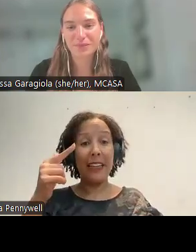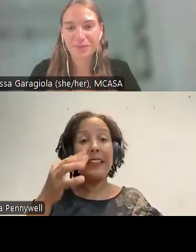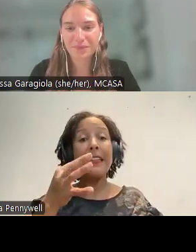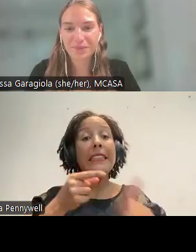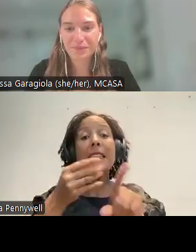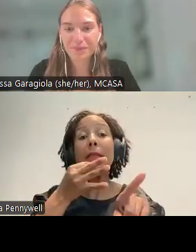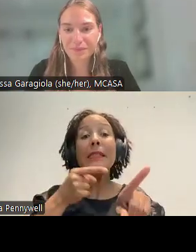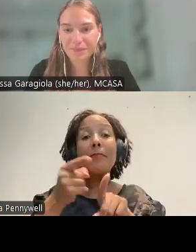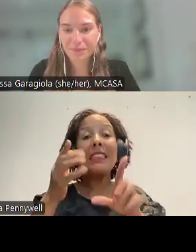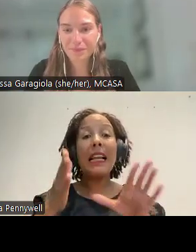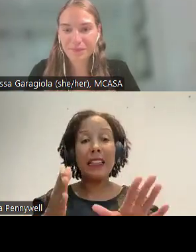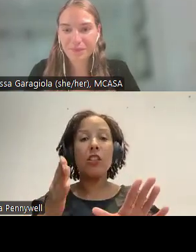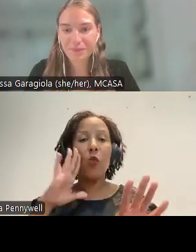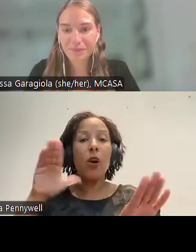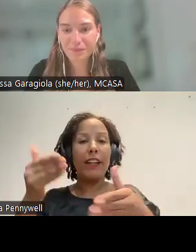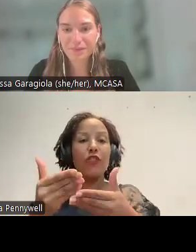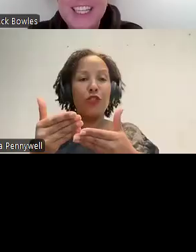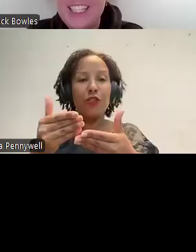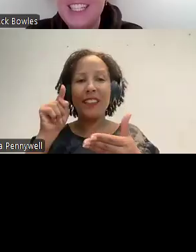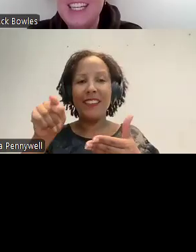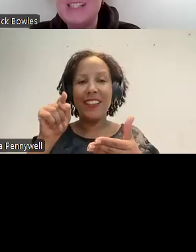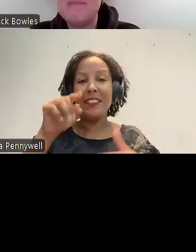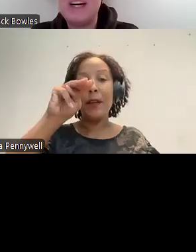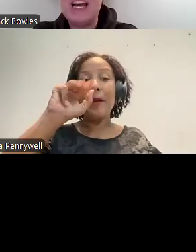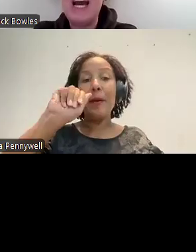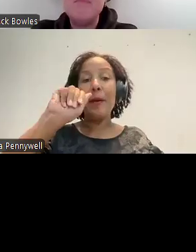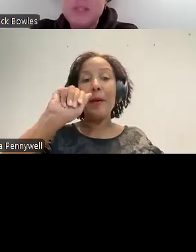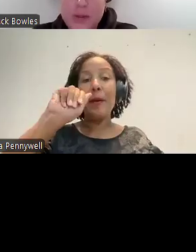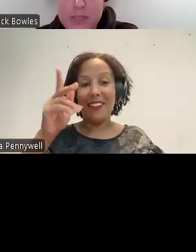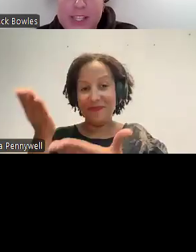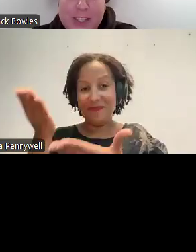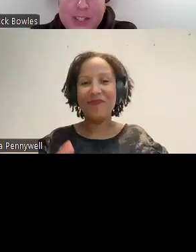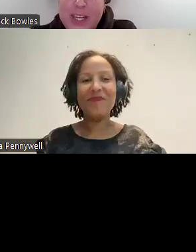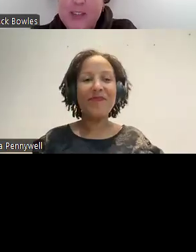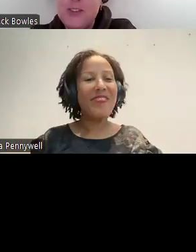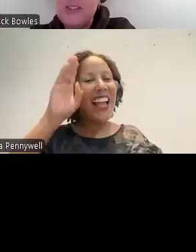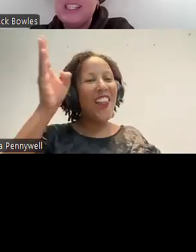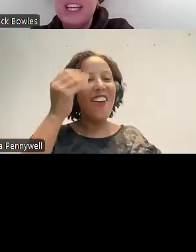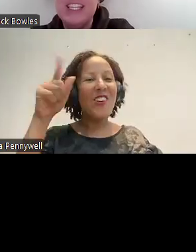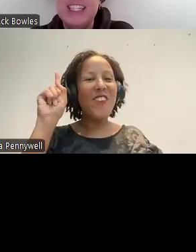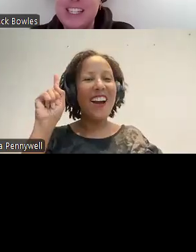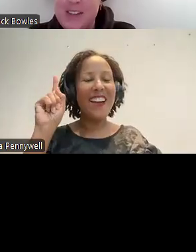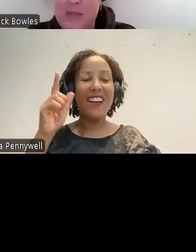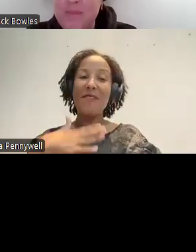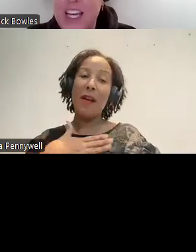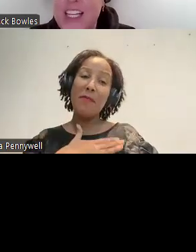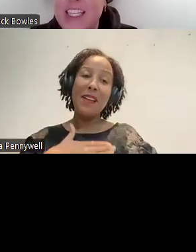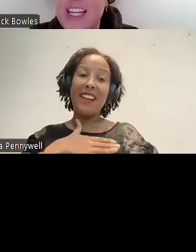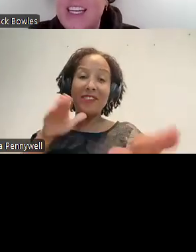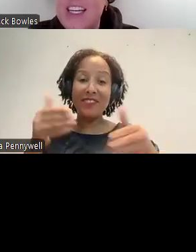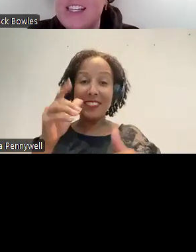you. Hello, everyone. It is my absolute pleasure to introduce Landon